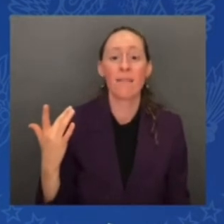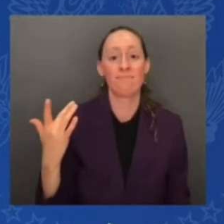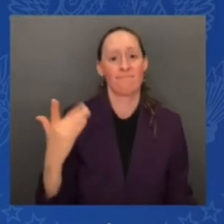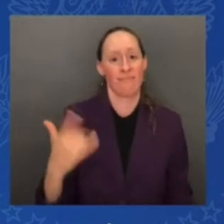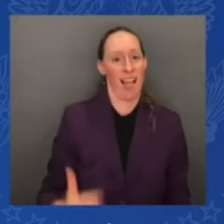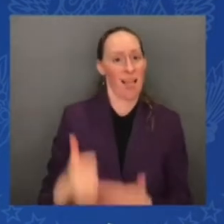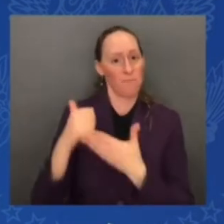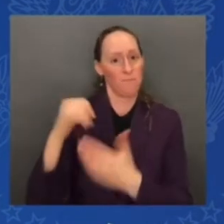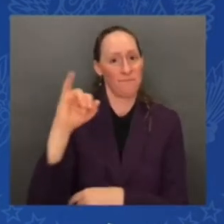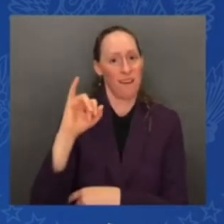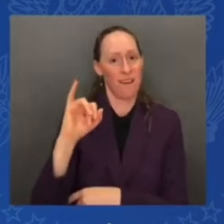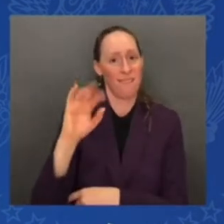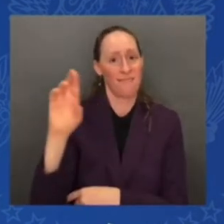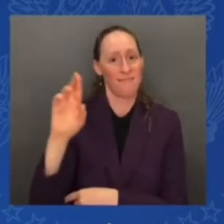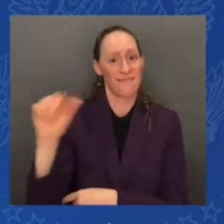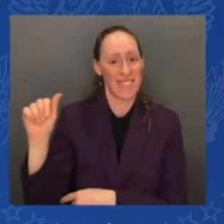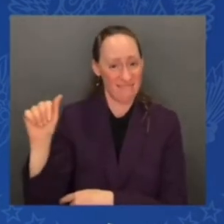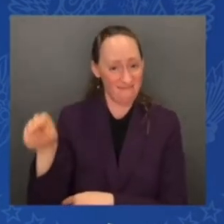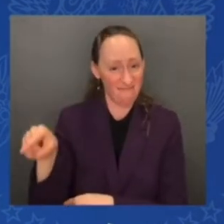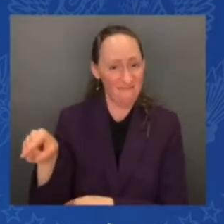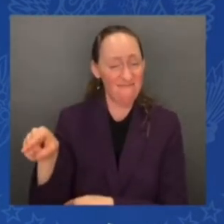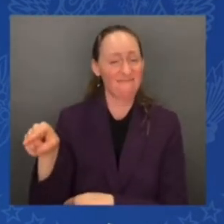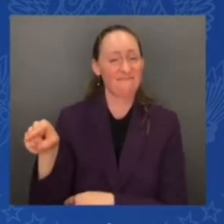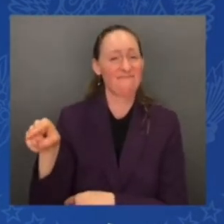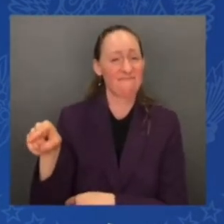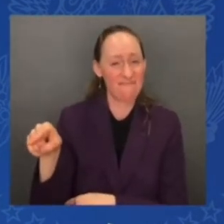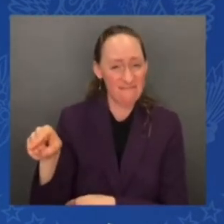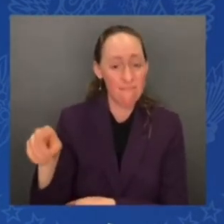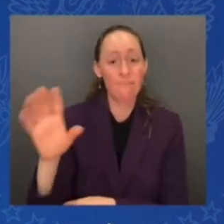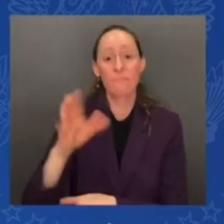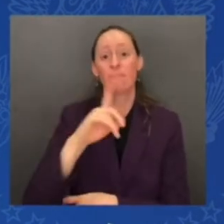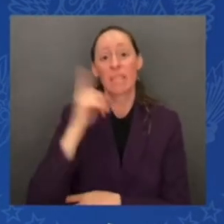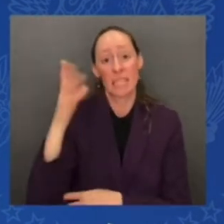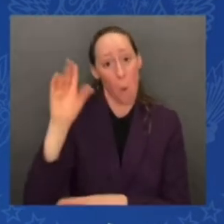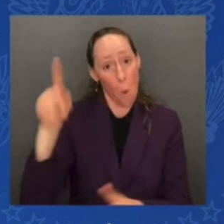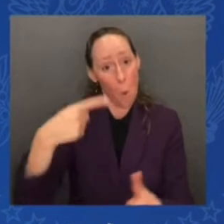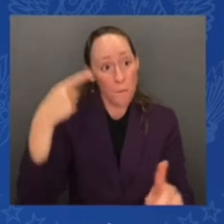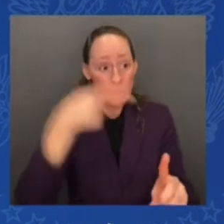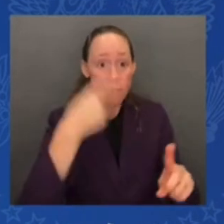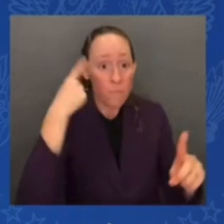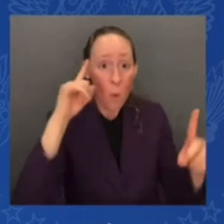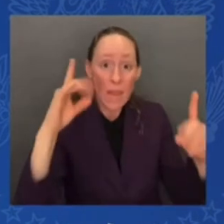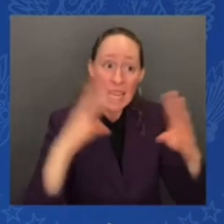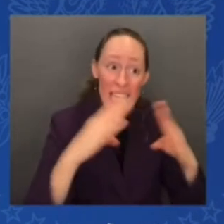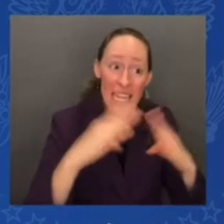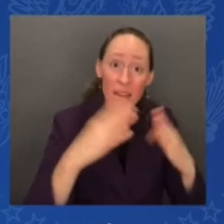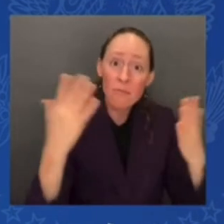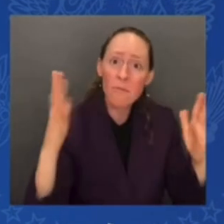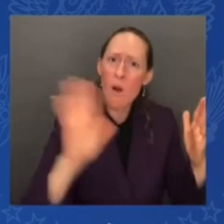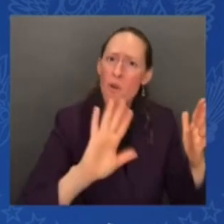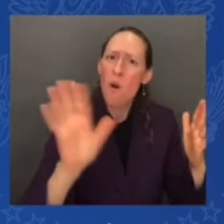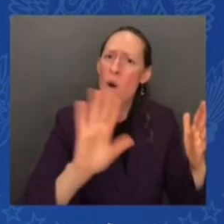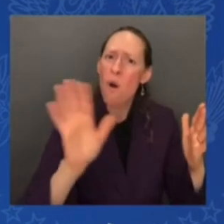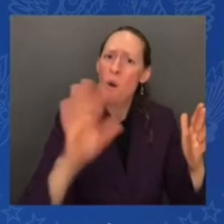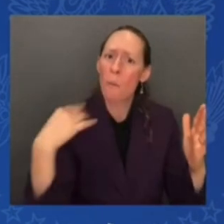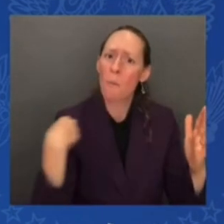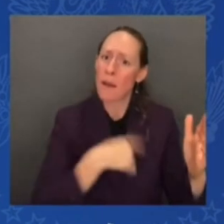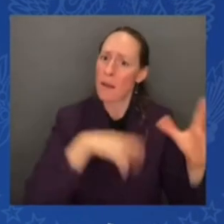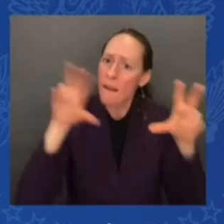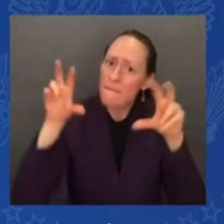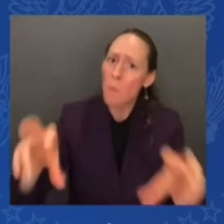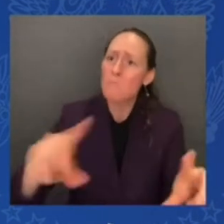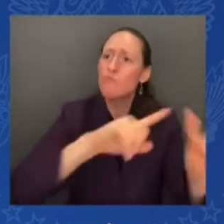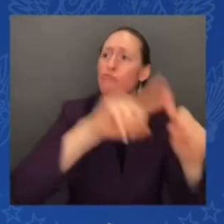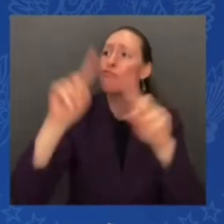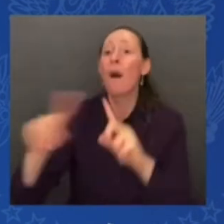just urban areas. We're investing over $160 million in New Mexico to support conservation and climate-smart agriculture and